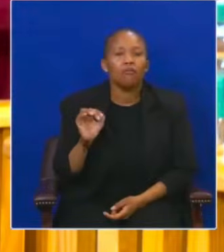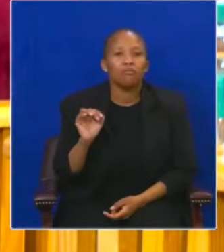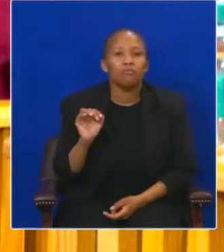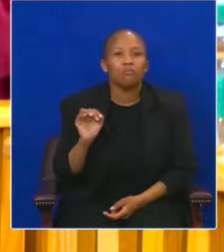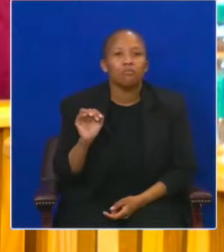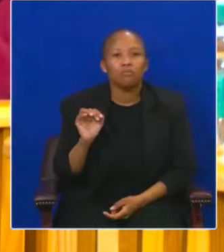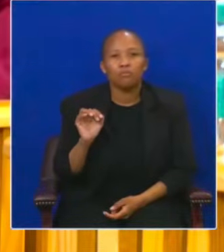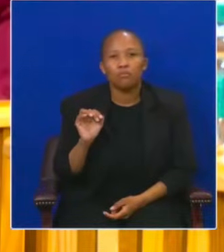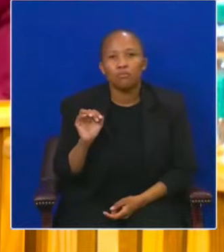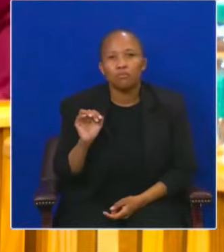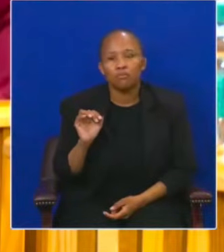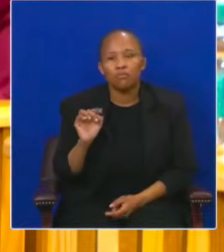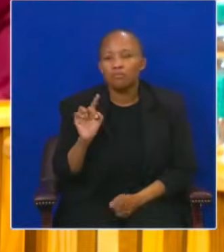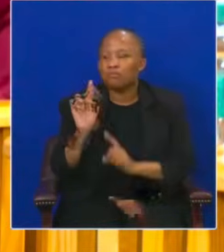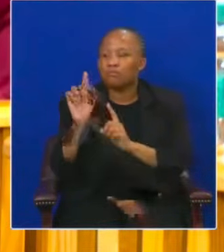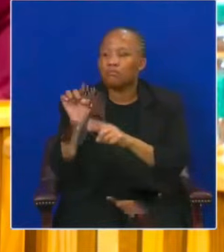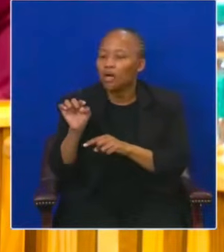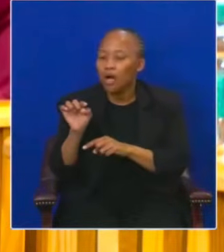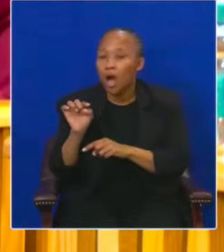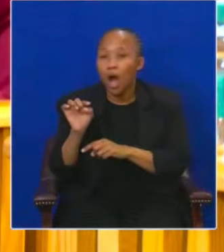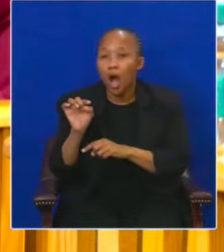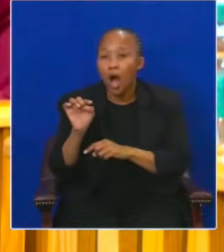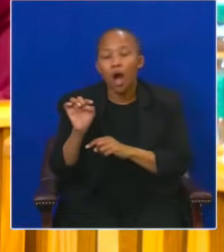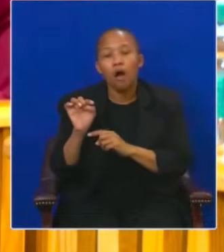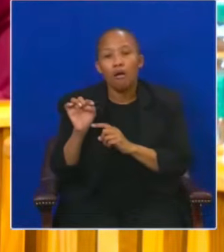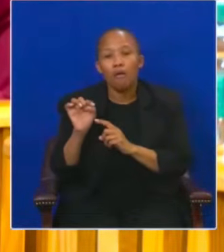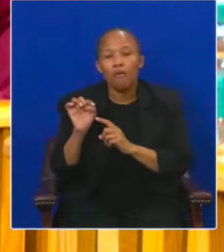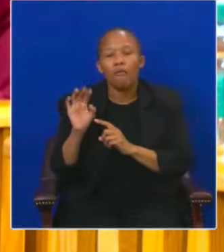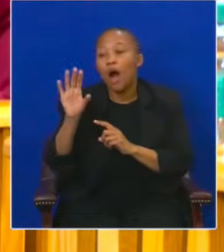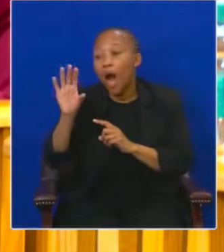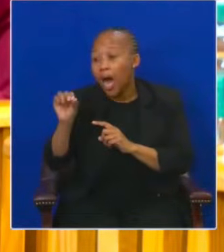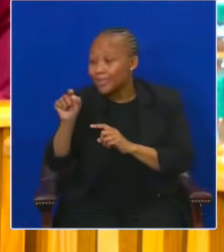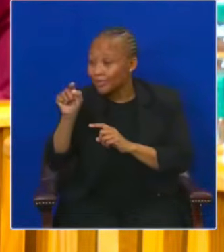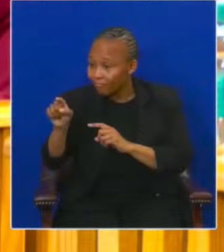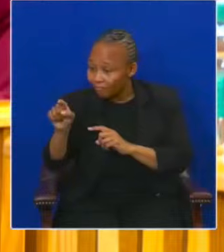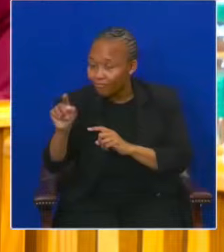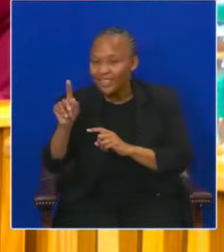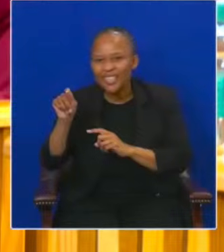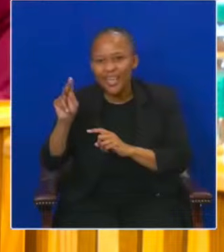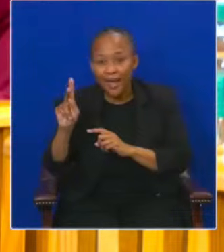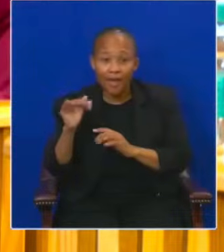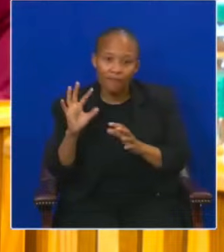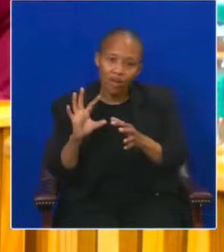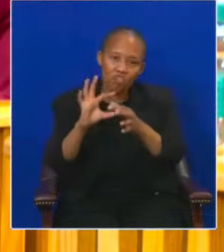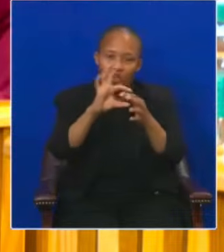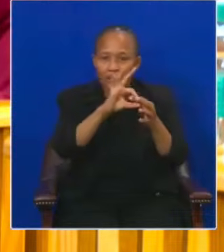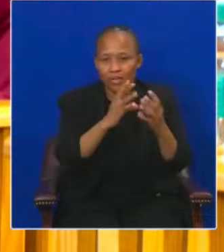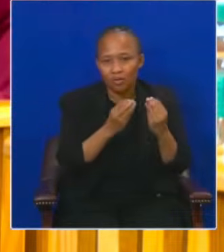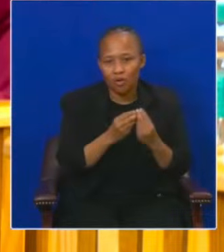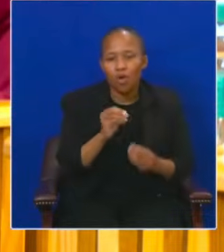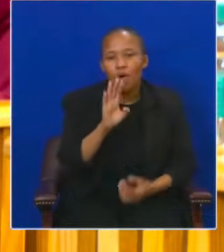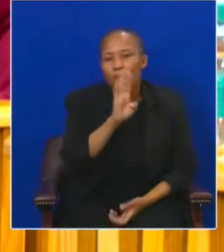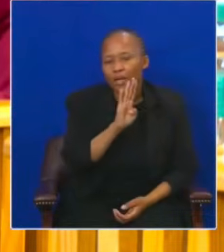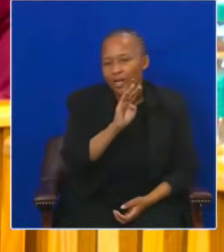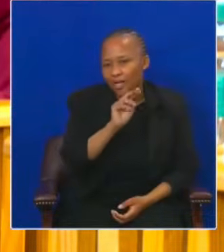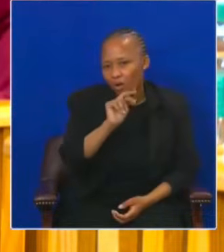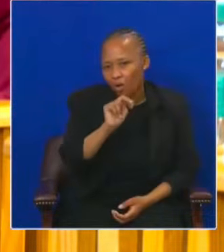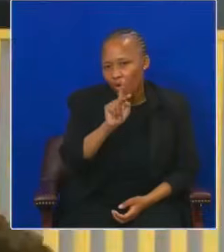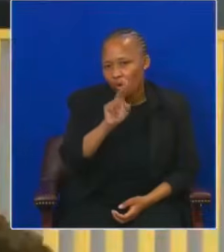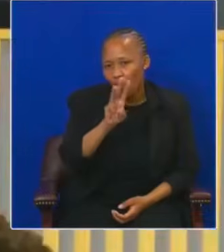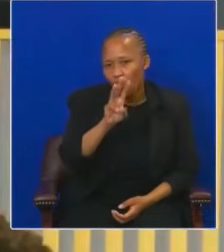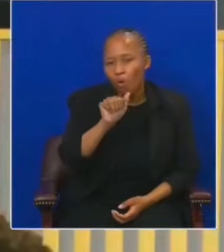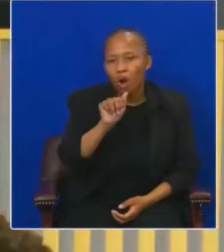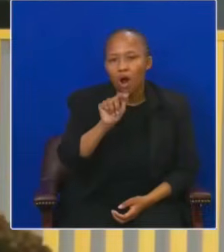related to him, to Brigadier Nkwashu, and his response was that they